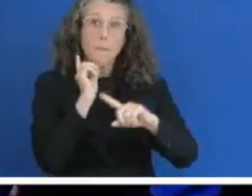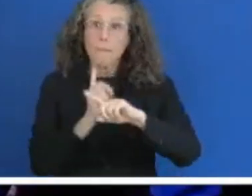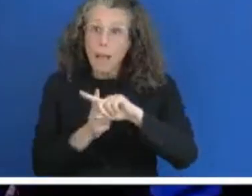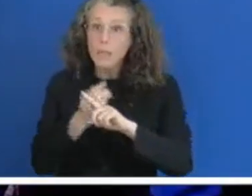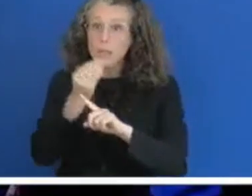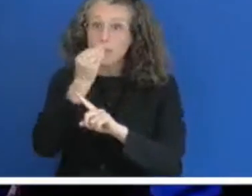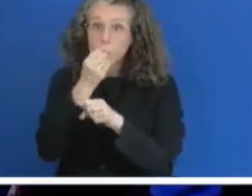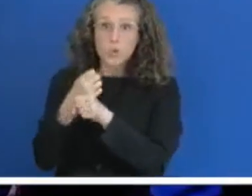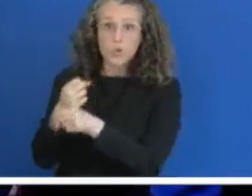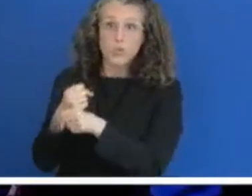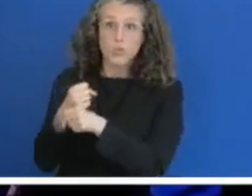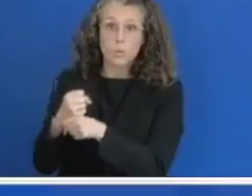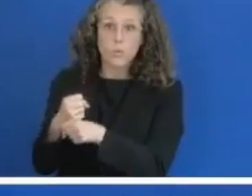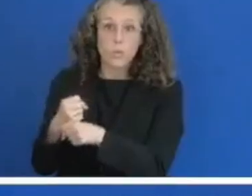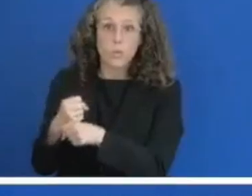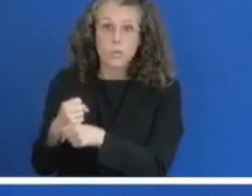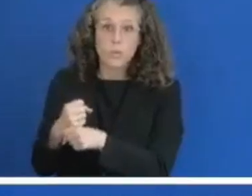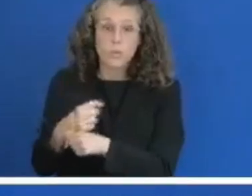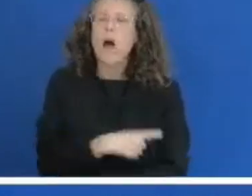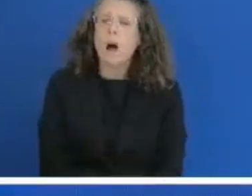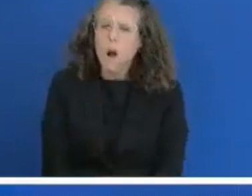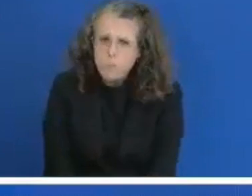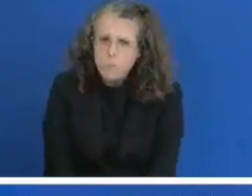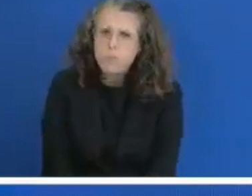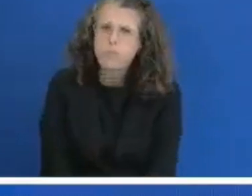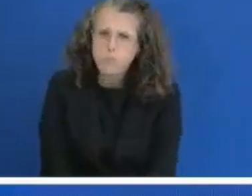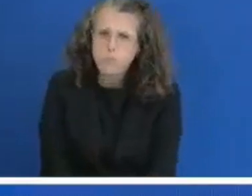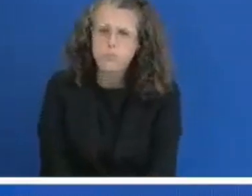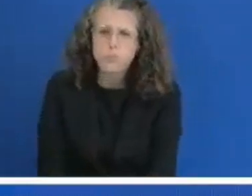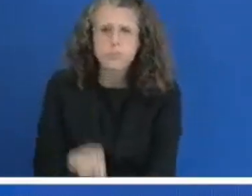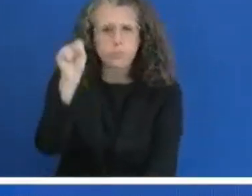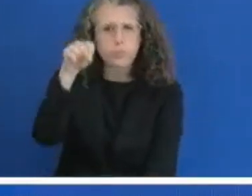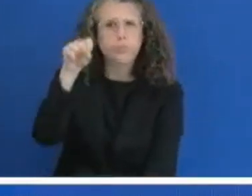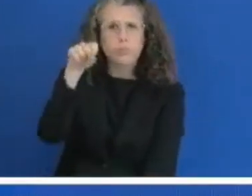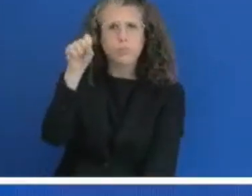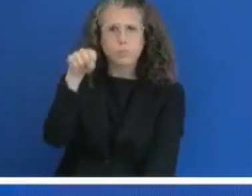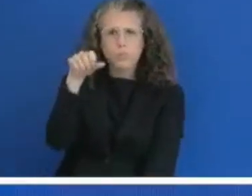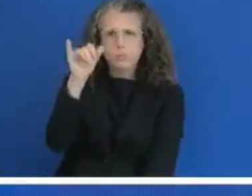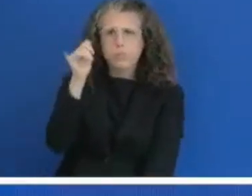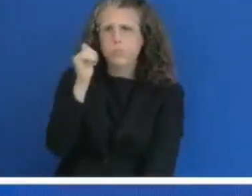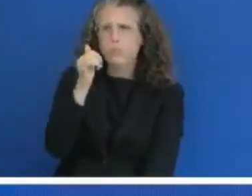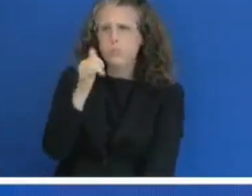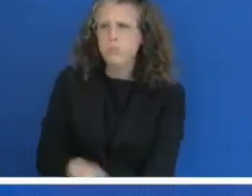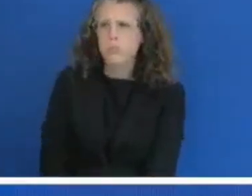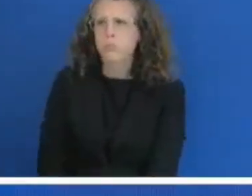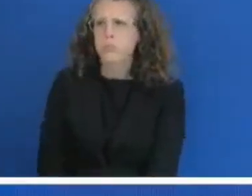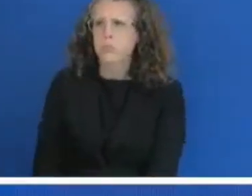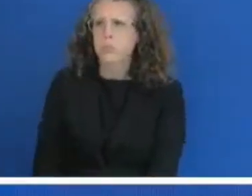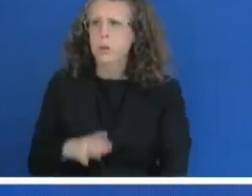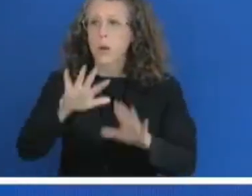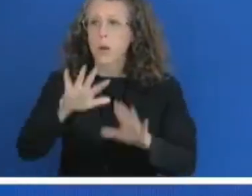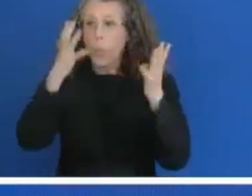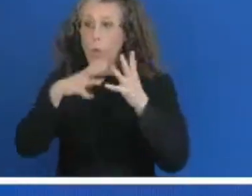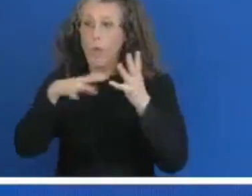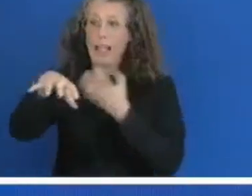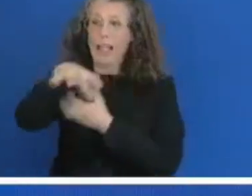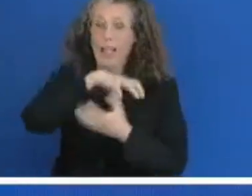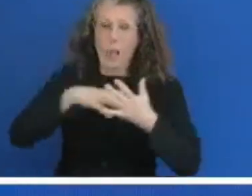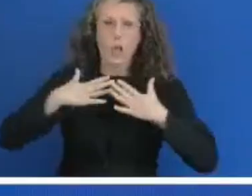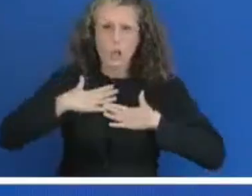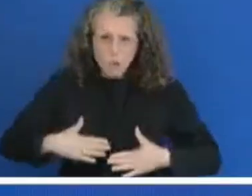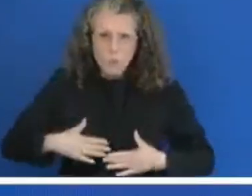space for human ingenuity. When in difficult times humans innovate, there's often